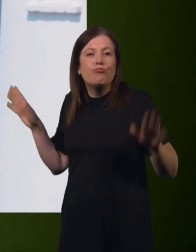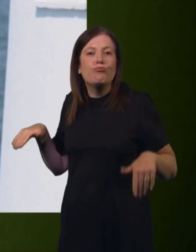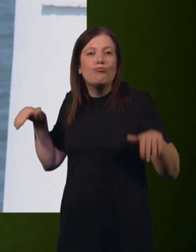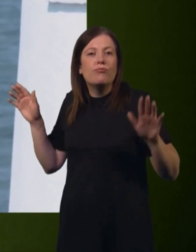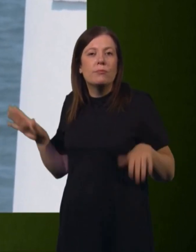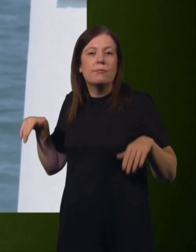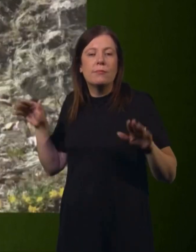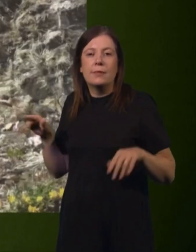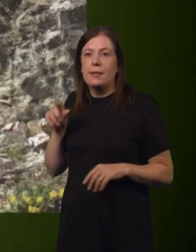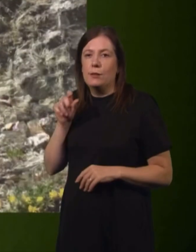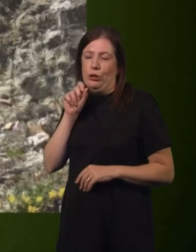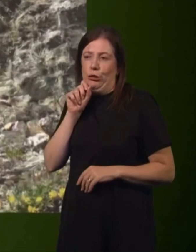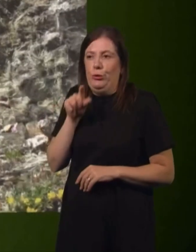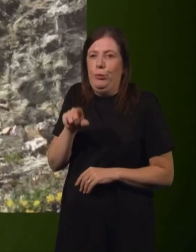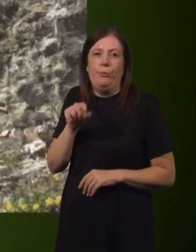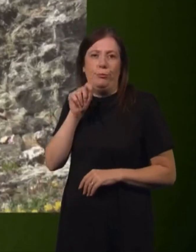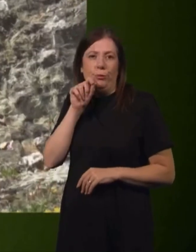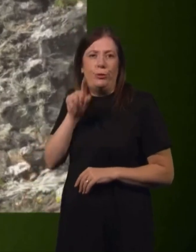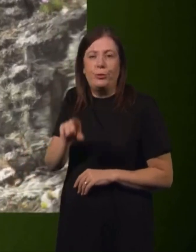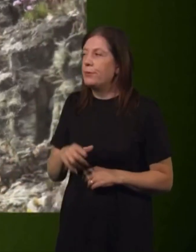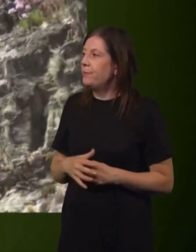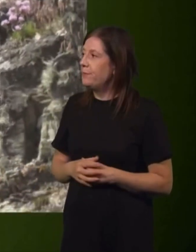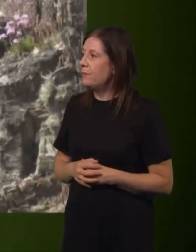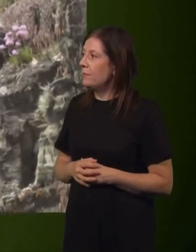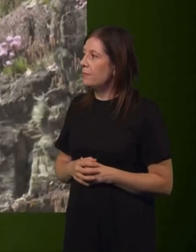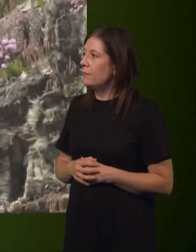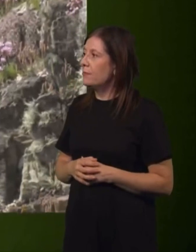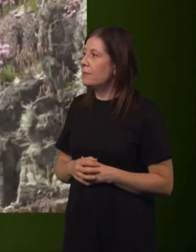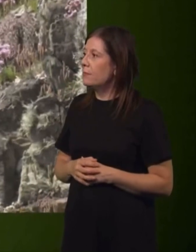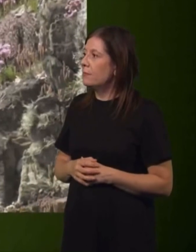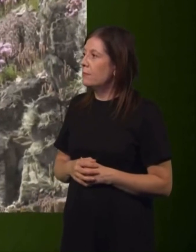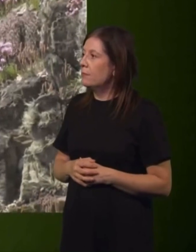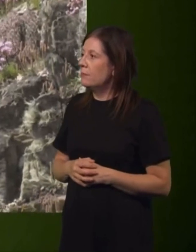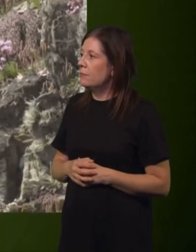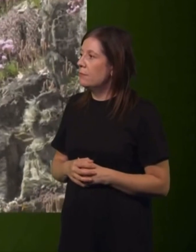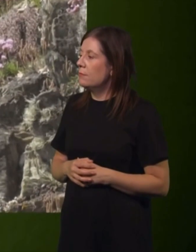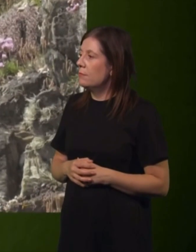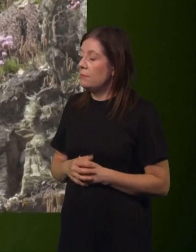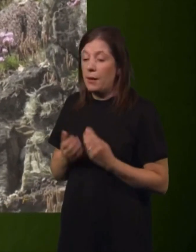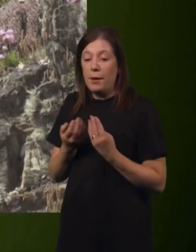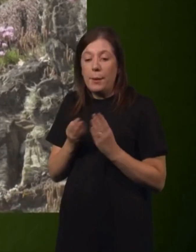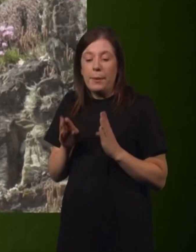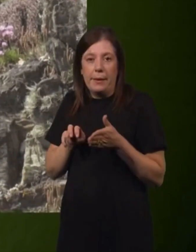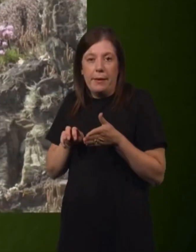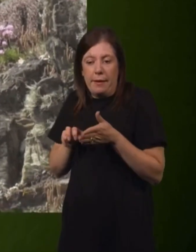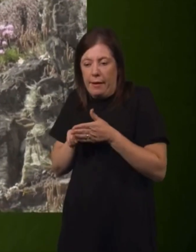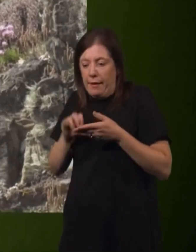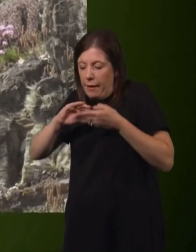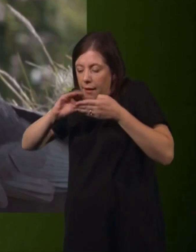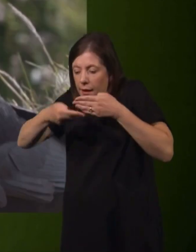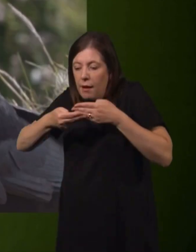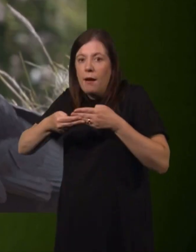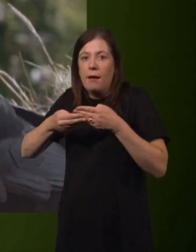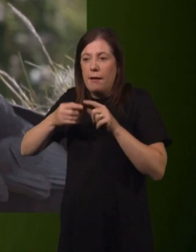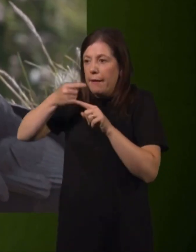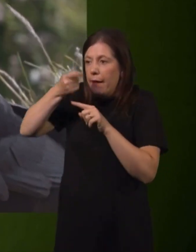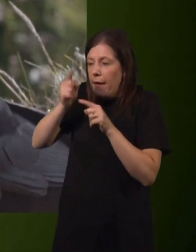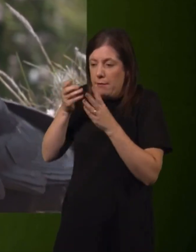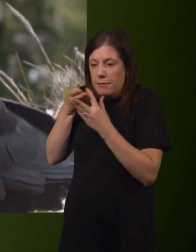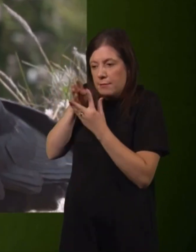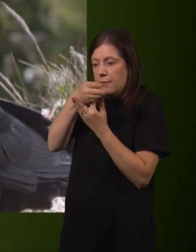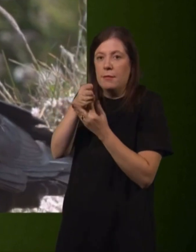this characteristic chiao call. Now they hug the coast, they stay close to the coast because they nest in crevices and in cracks on